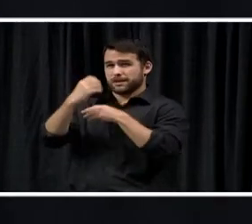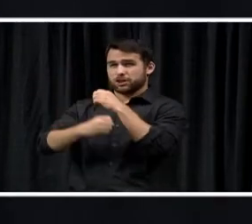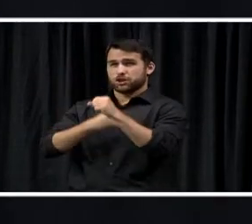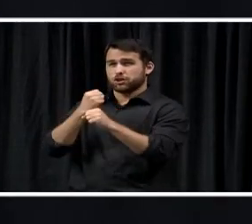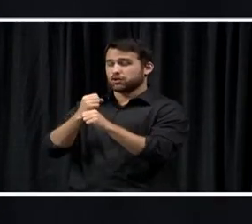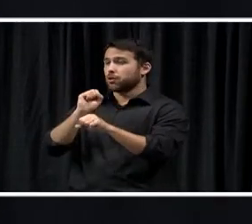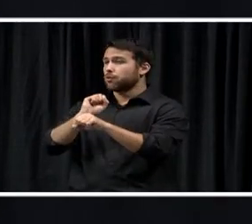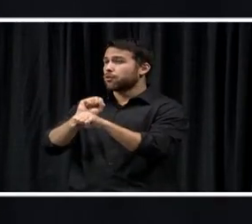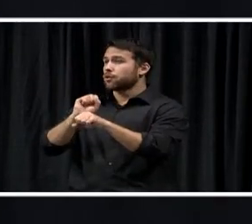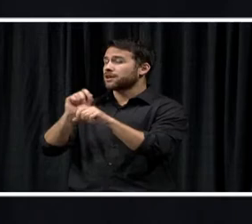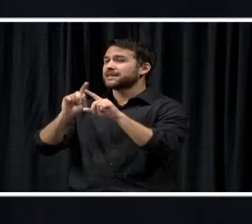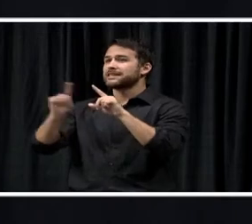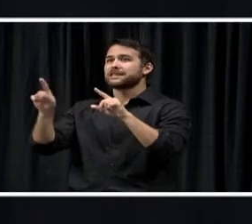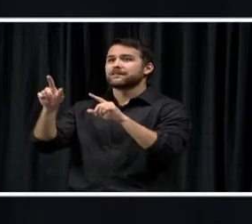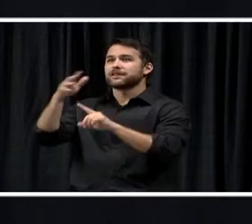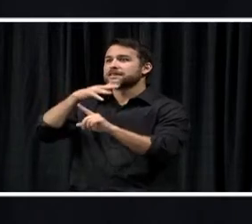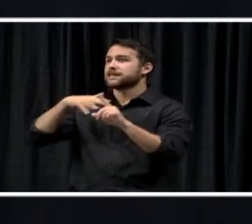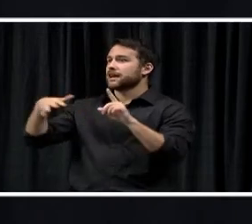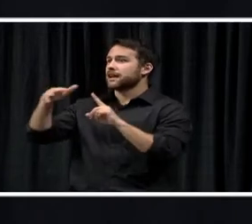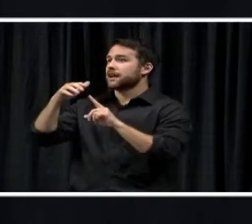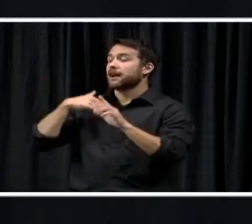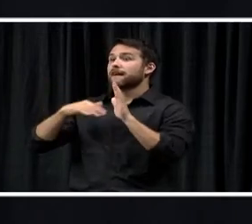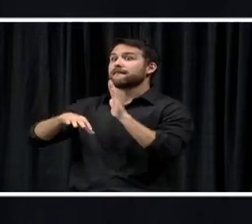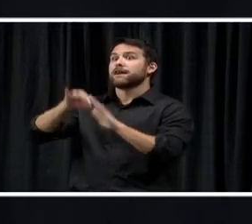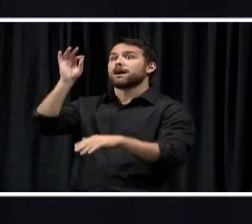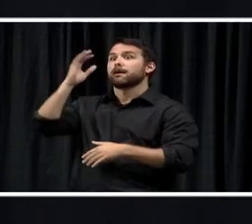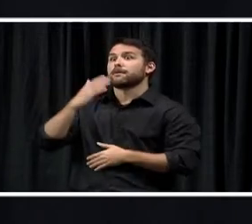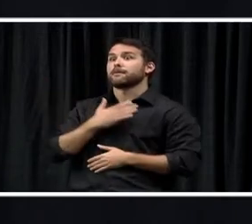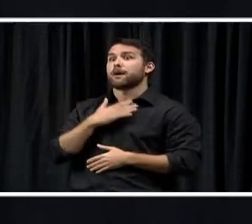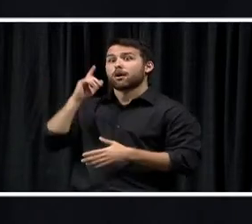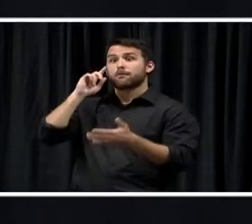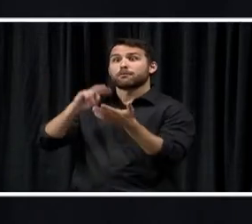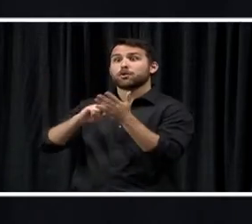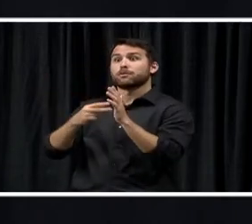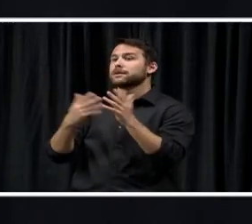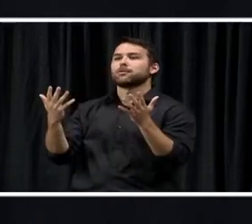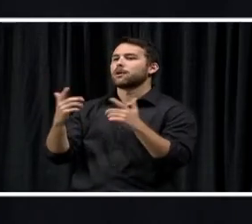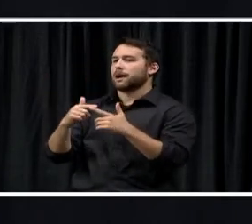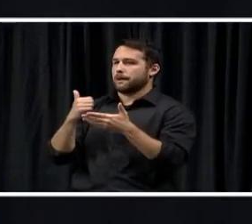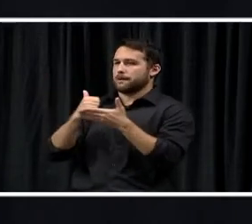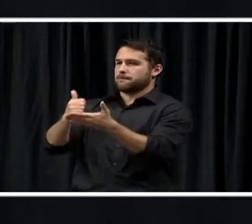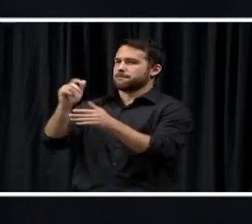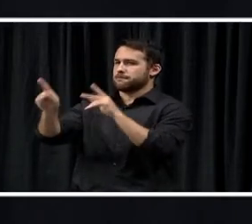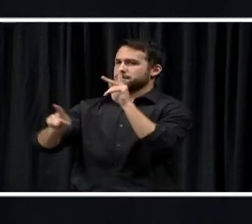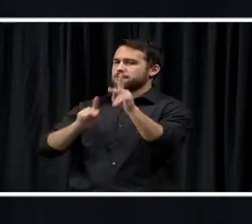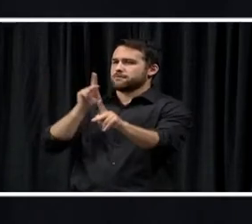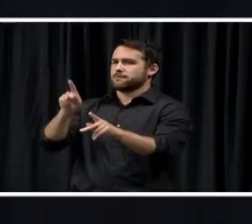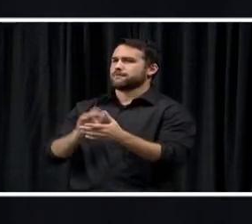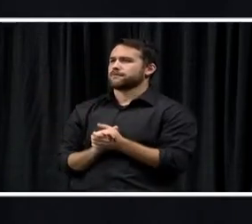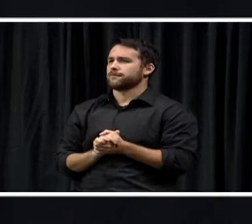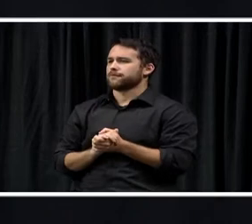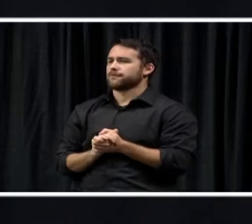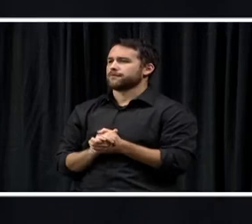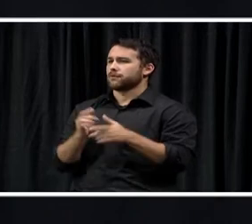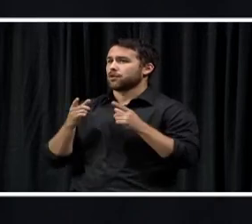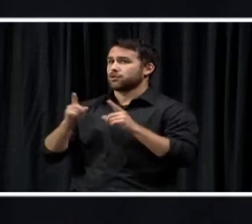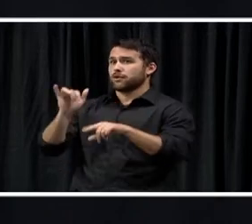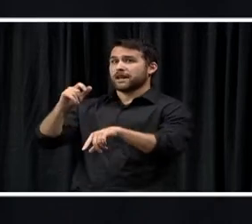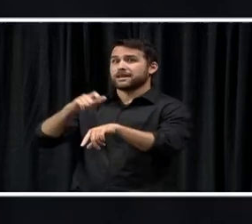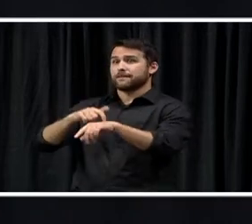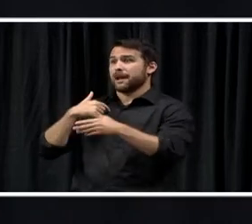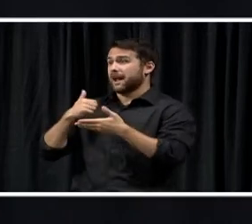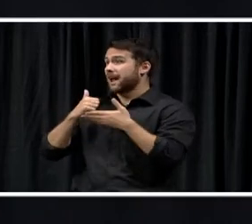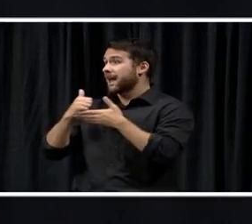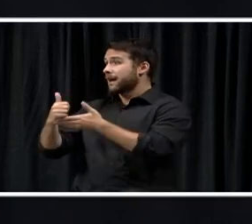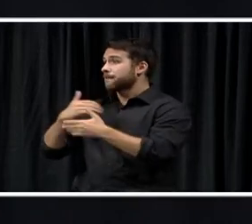variety of settings, I discovered my purpose was to help people. During this time, I helped a friend run